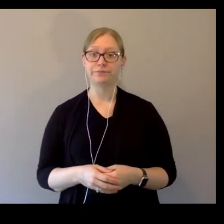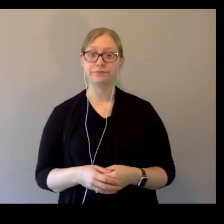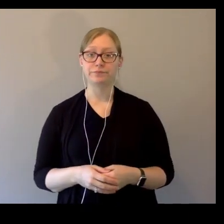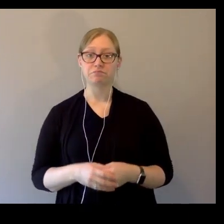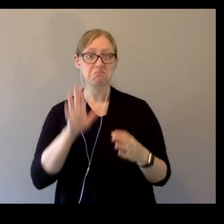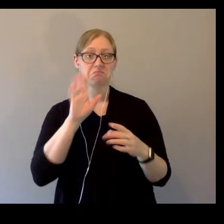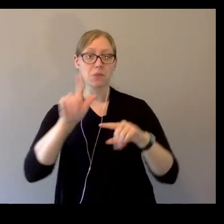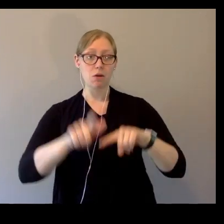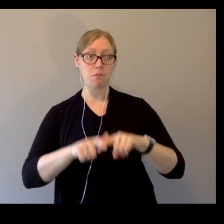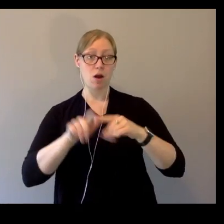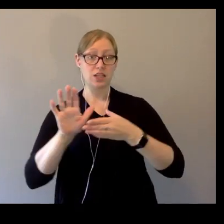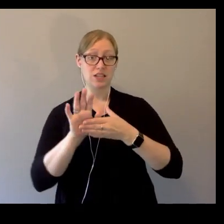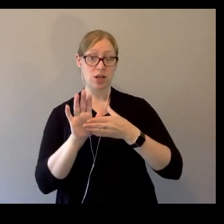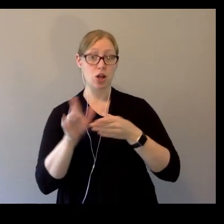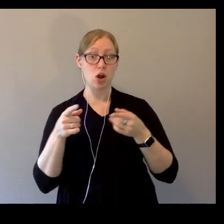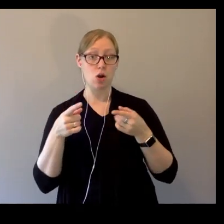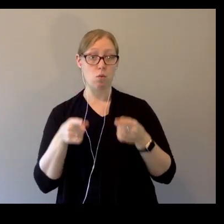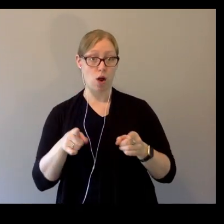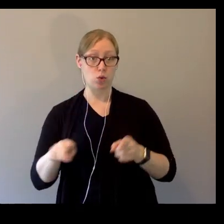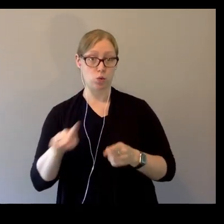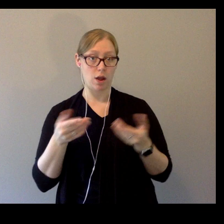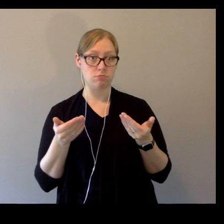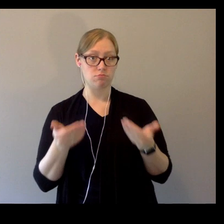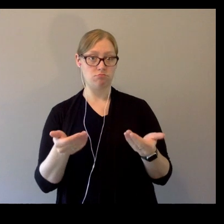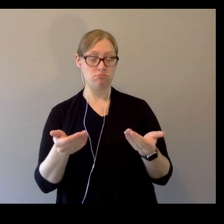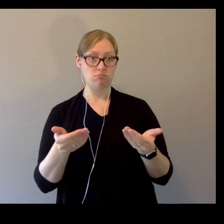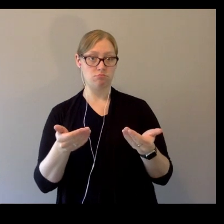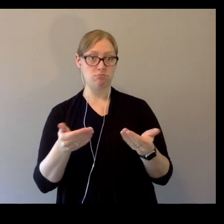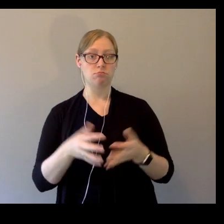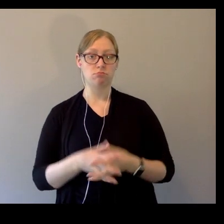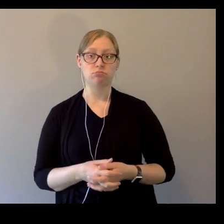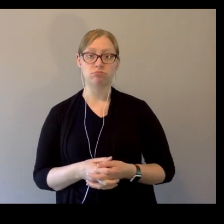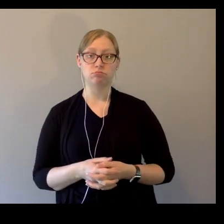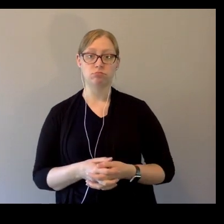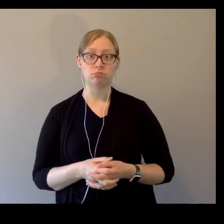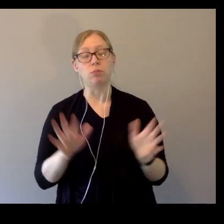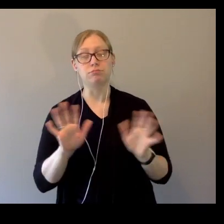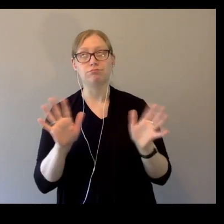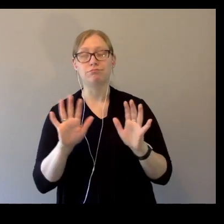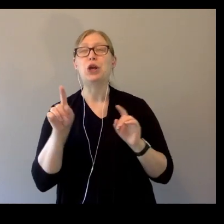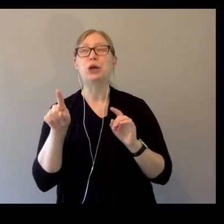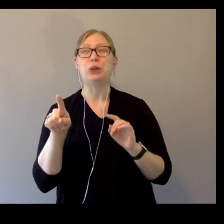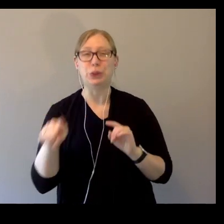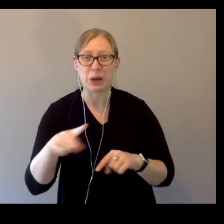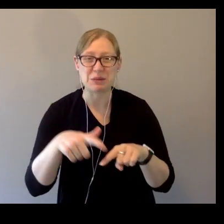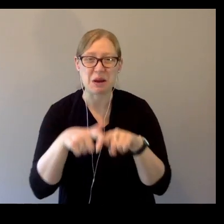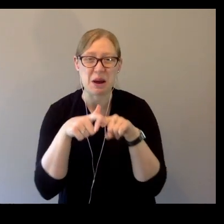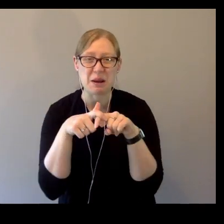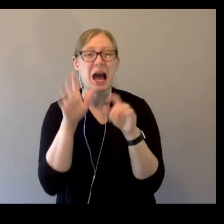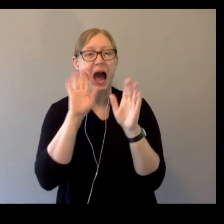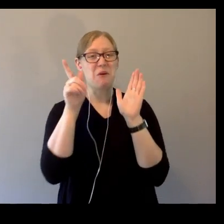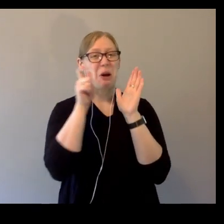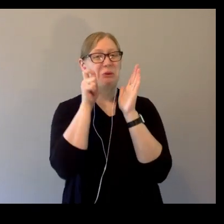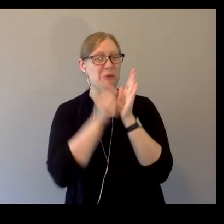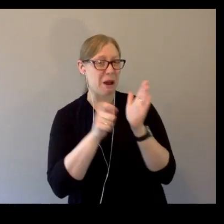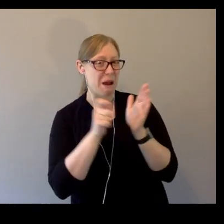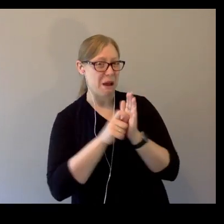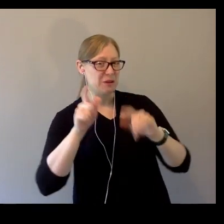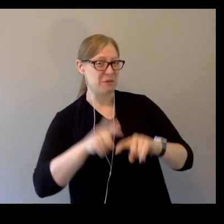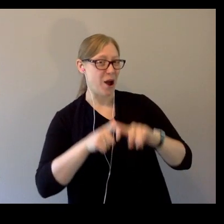And I'll pause the video while you do that. So you should pause the video. I'm gonna write pause on